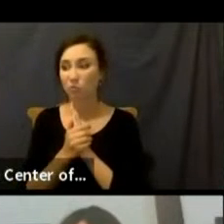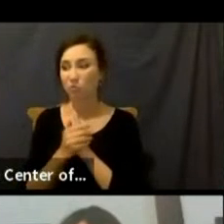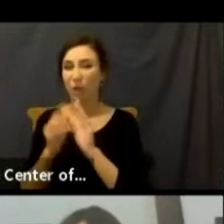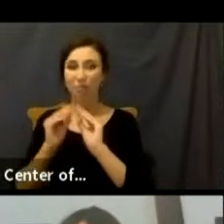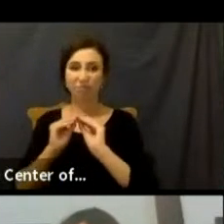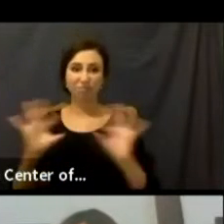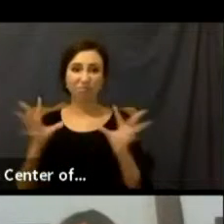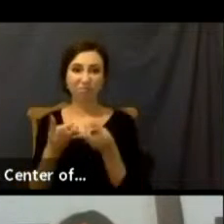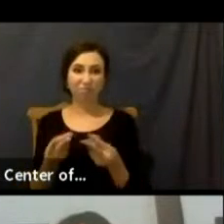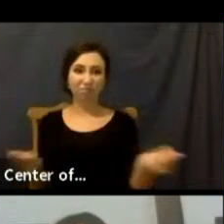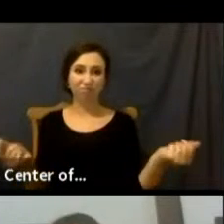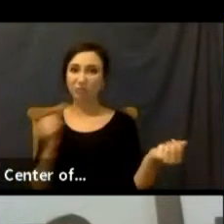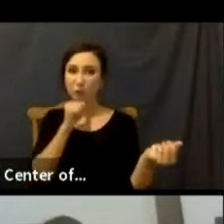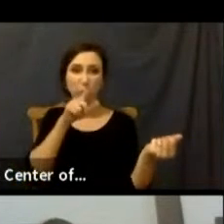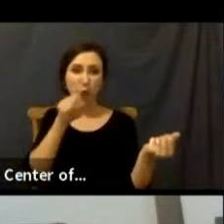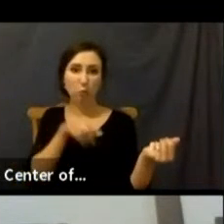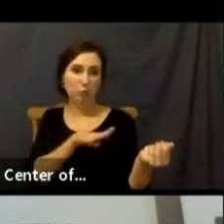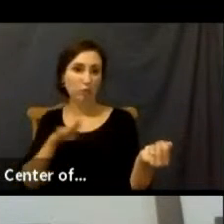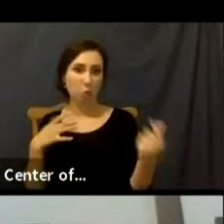dissolve us,